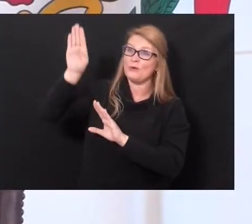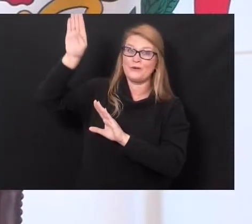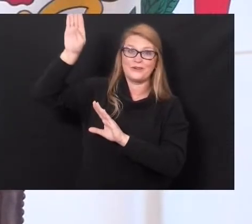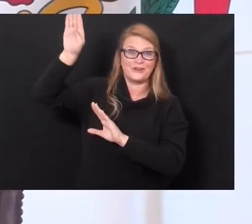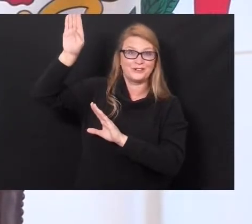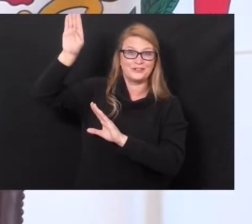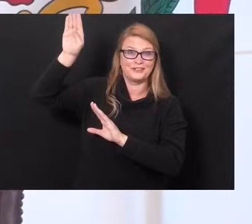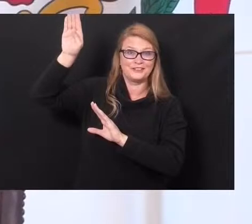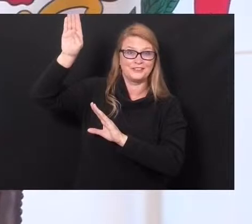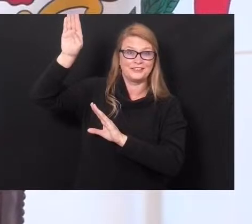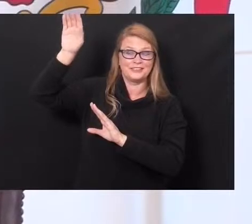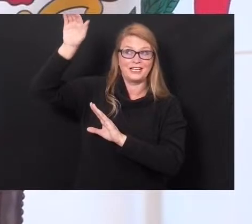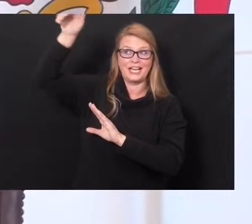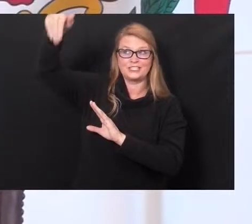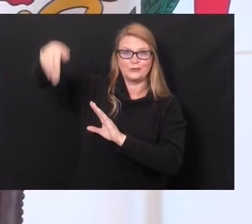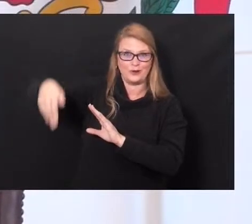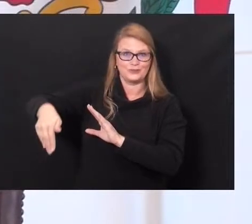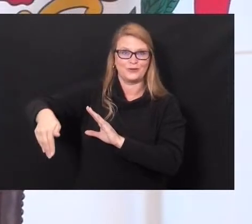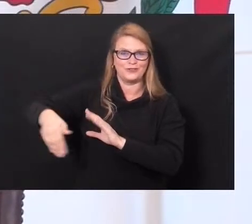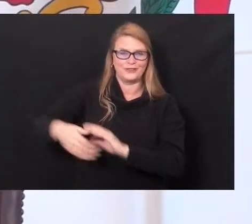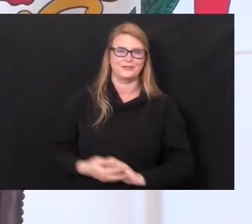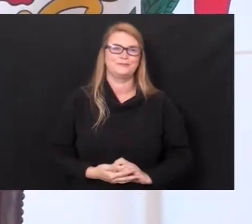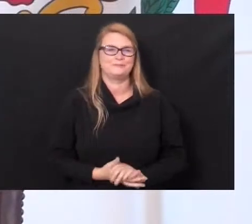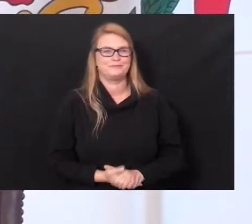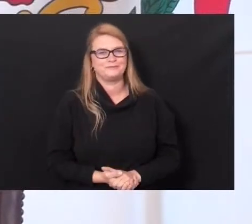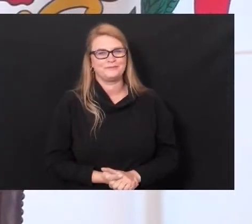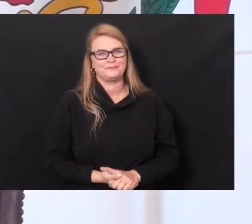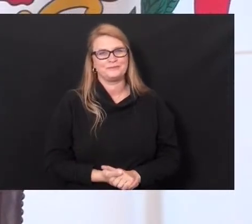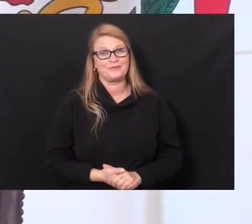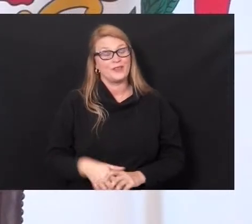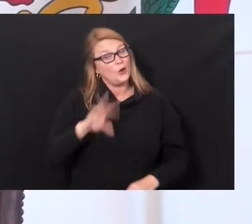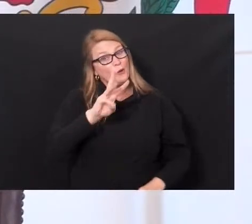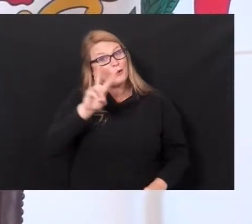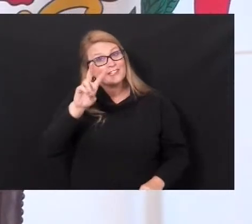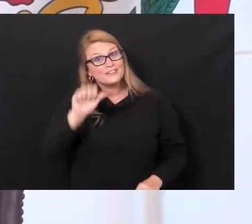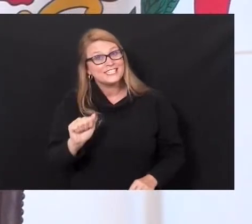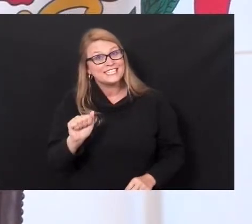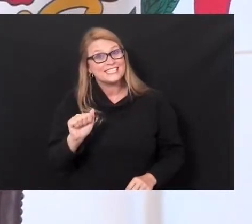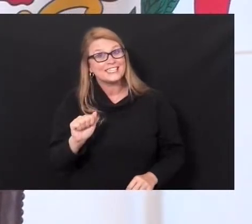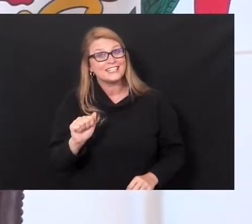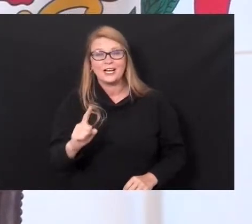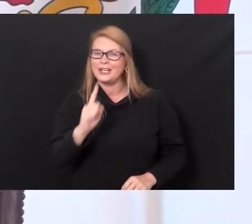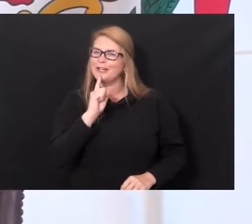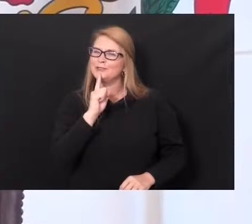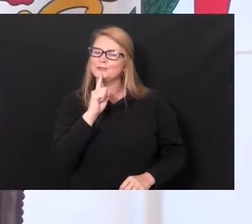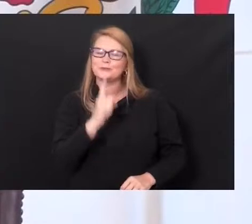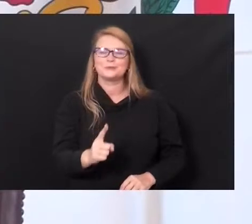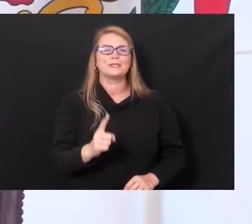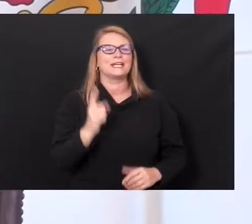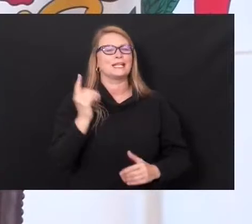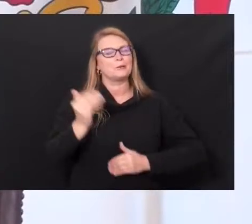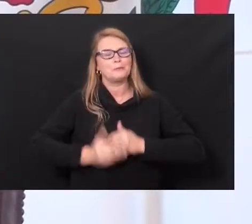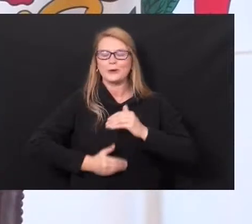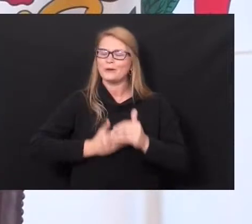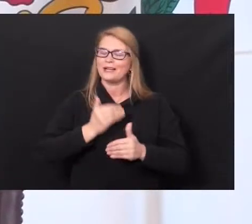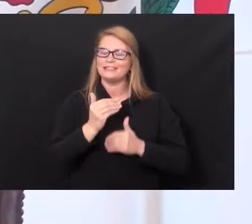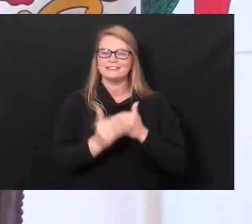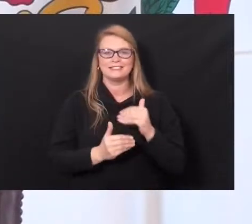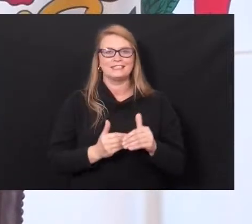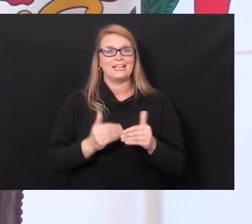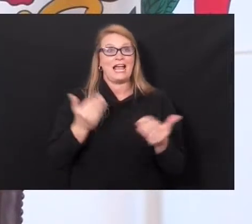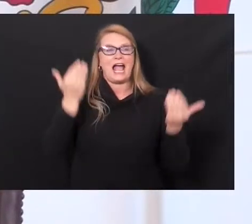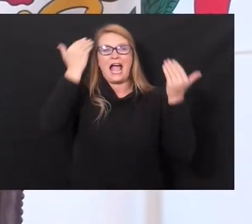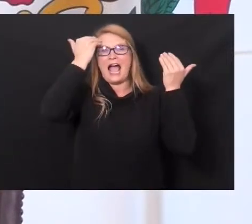to the top of the mountain and cross over. Well, West Virginia is really making progress, and I don't know where we are